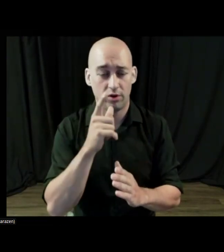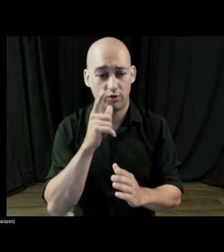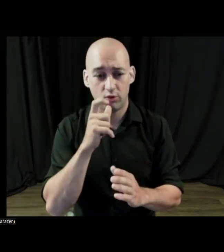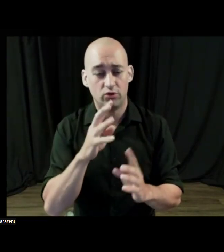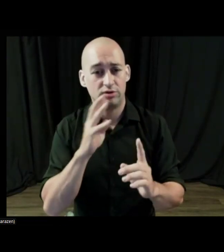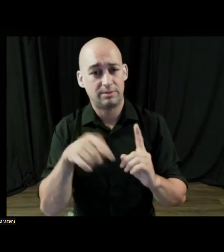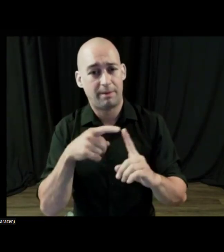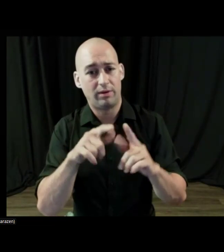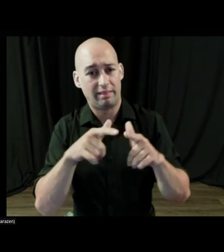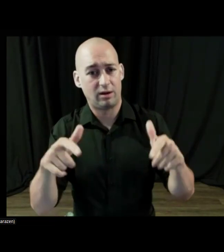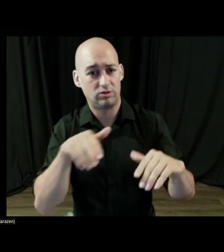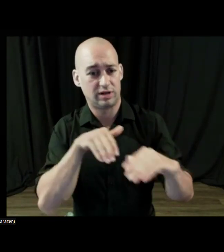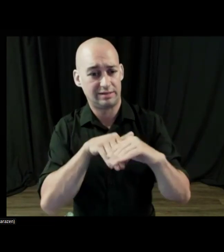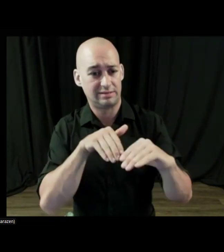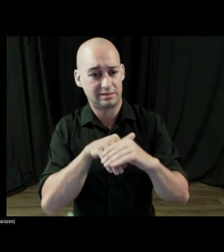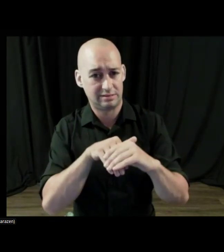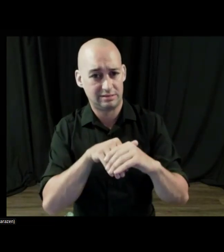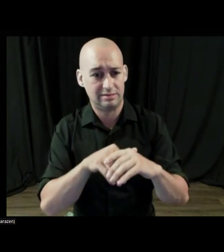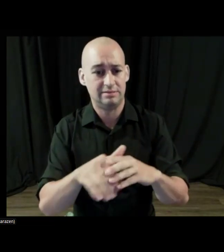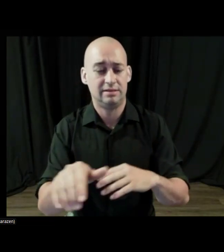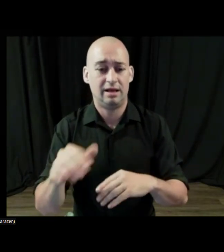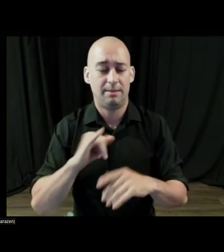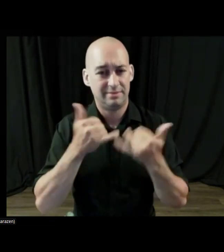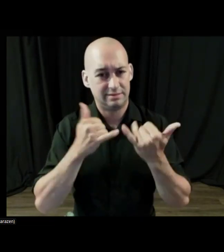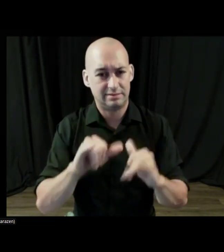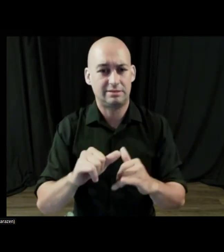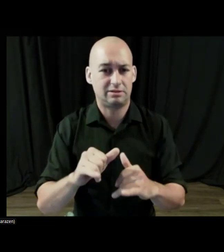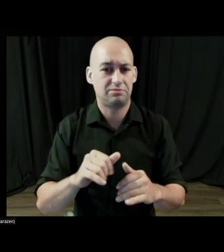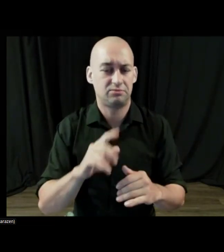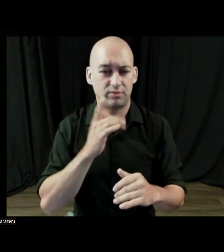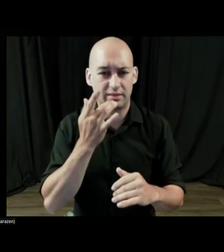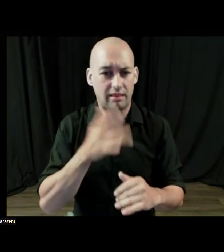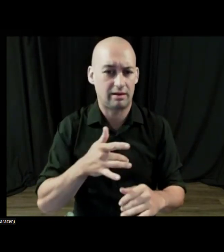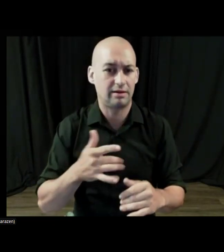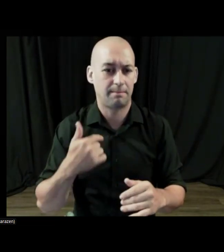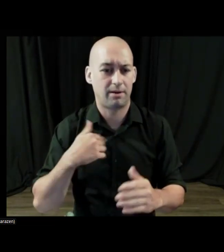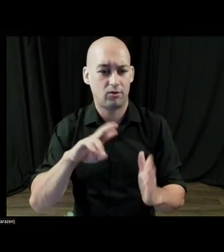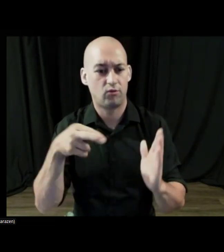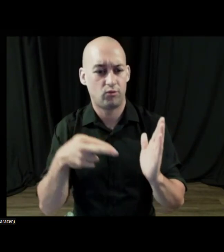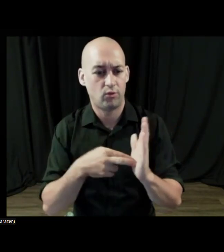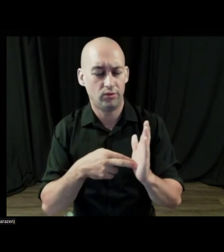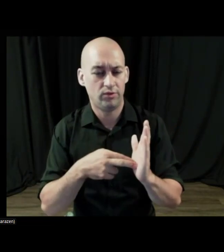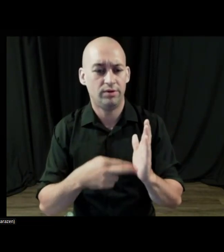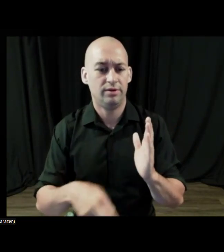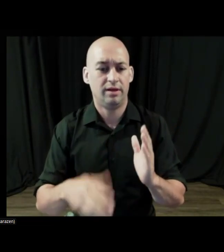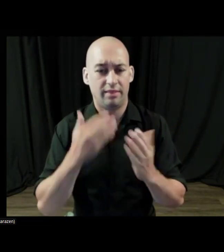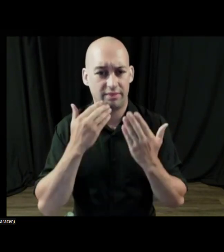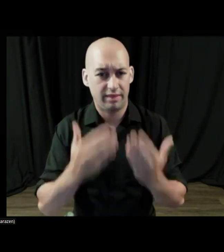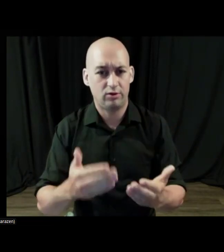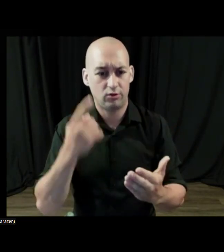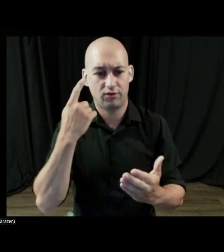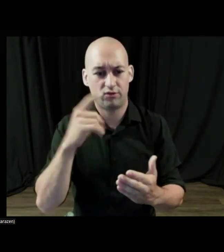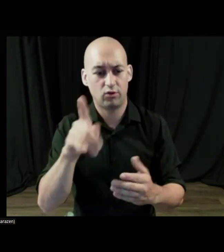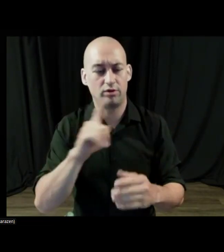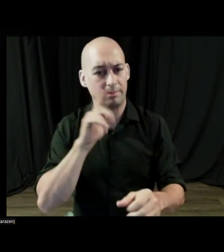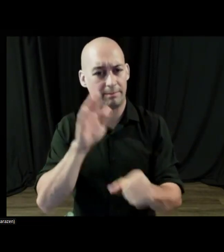accessibility. But I still feel privileged in my role. And so I thank you. I thank you for your commitment to equity,